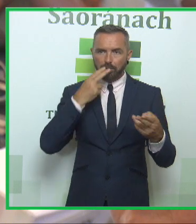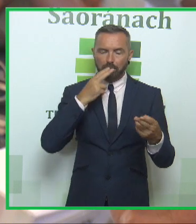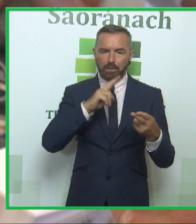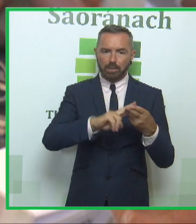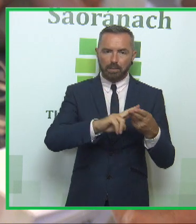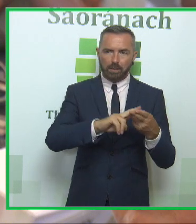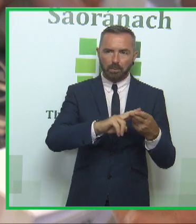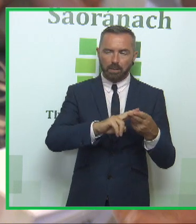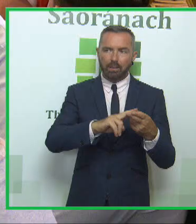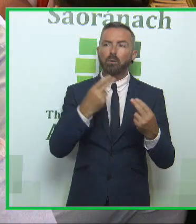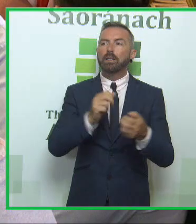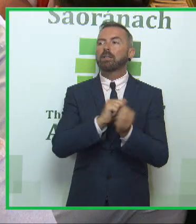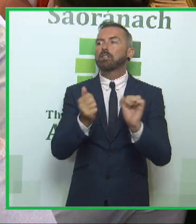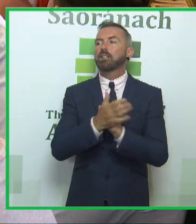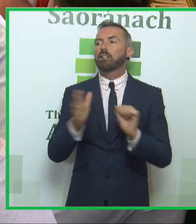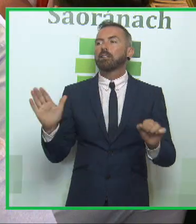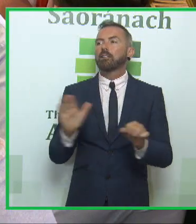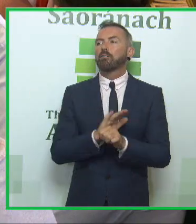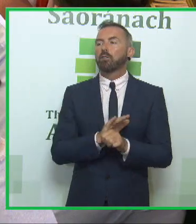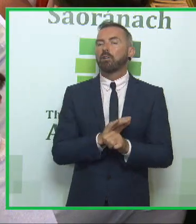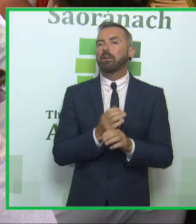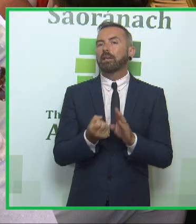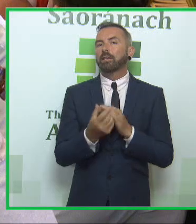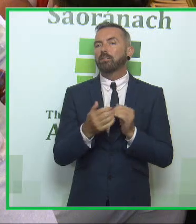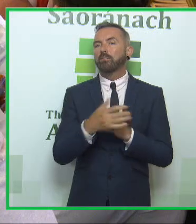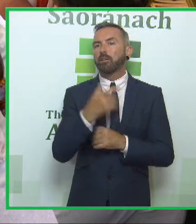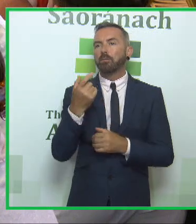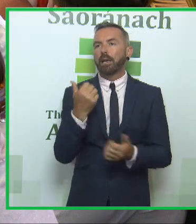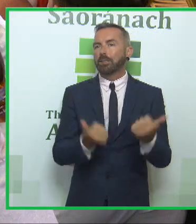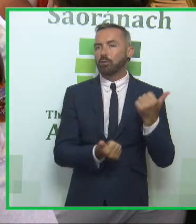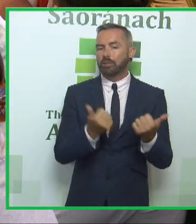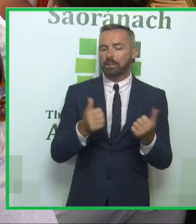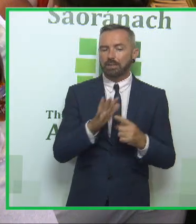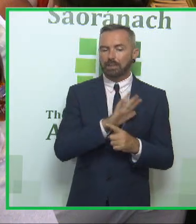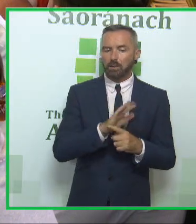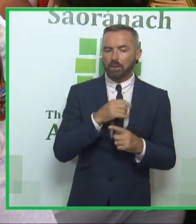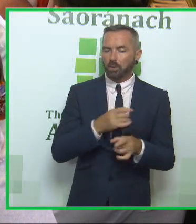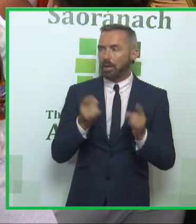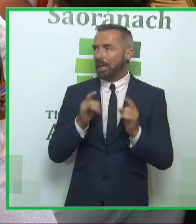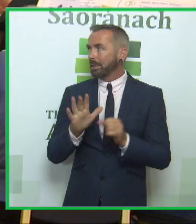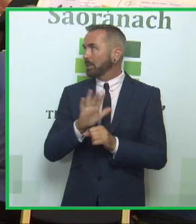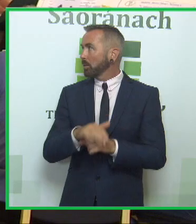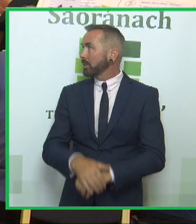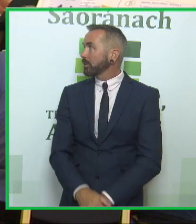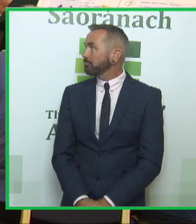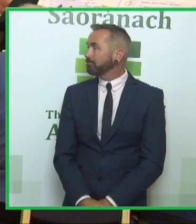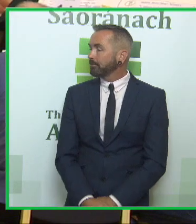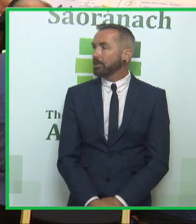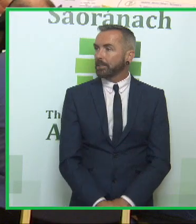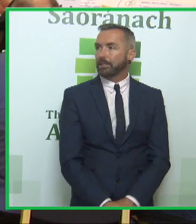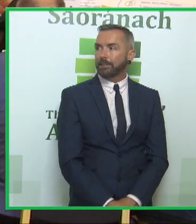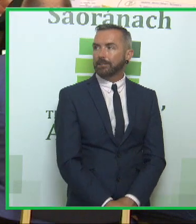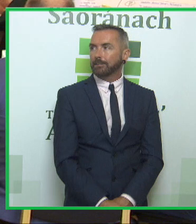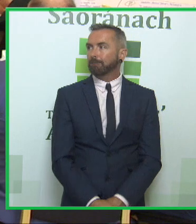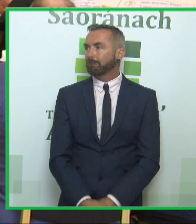just to change the whole issue from a judicial issue to a health issue. Thank you. And thank